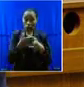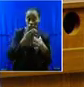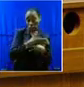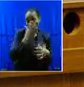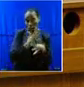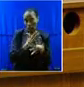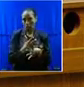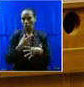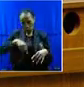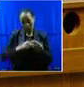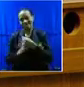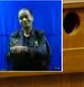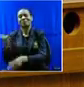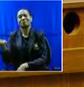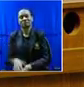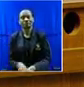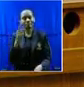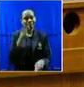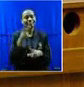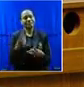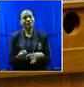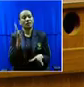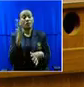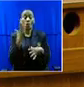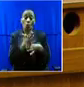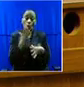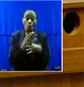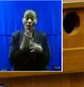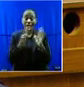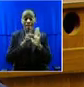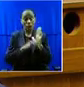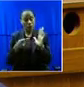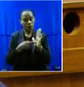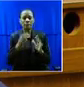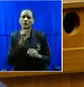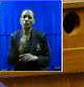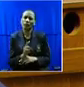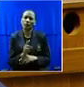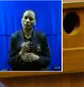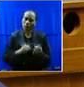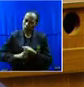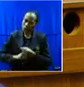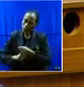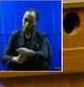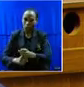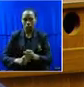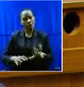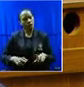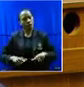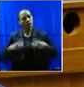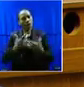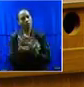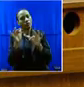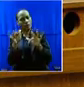Finally, the employment stimulus includes direct support for livelihoods and the protection